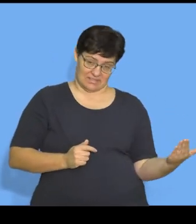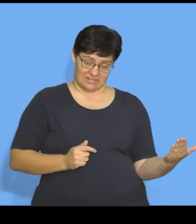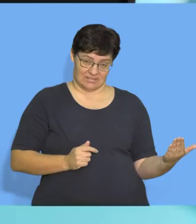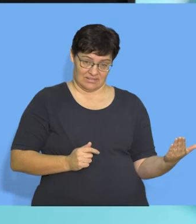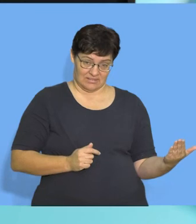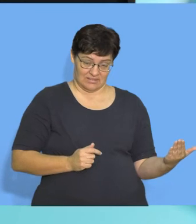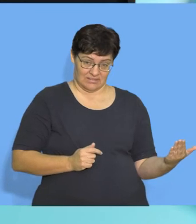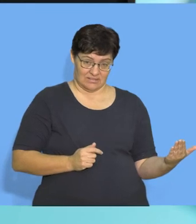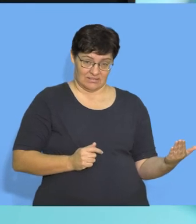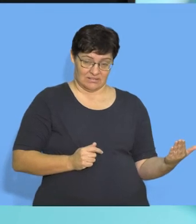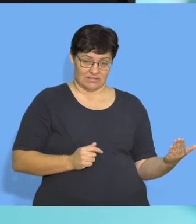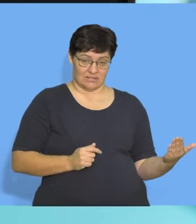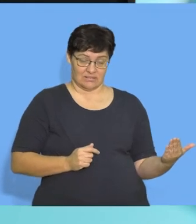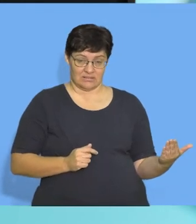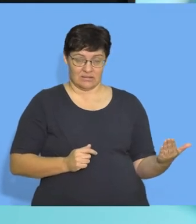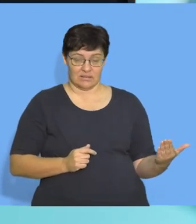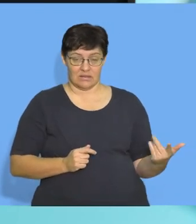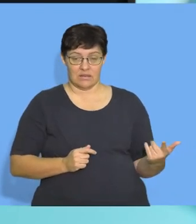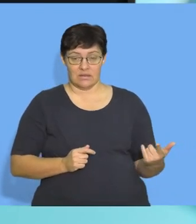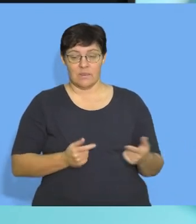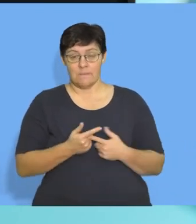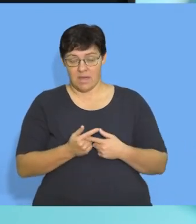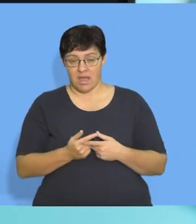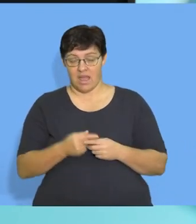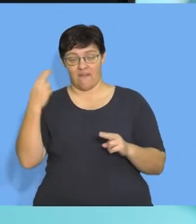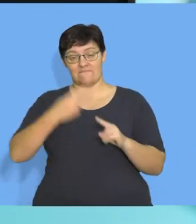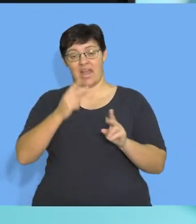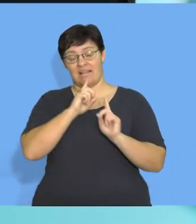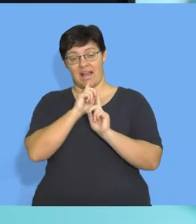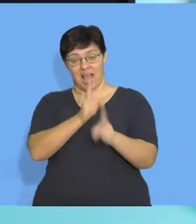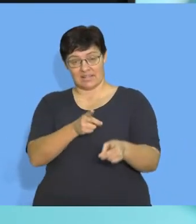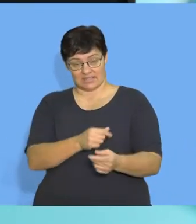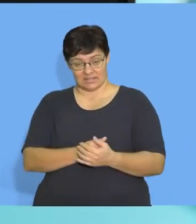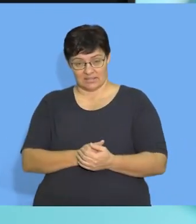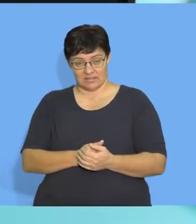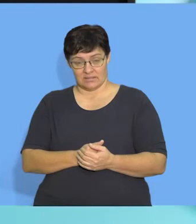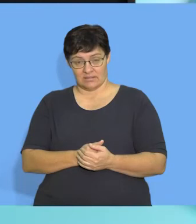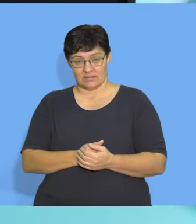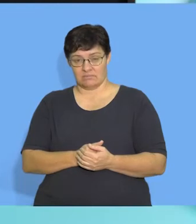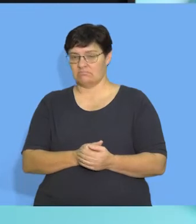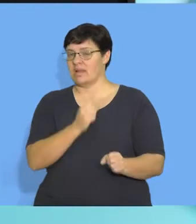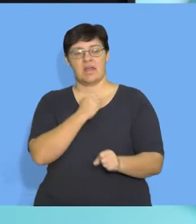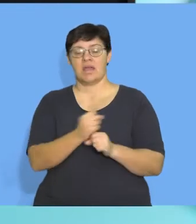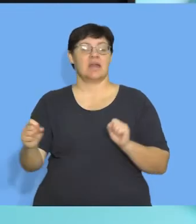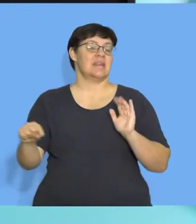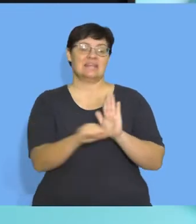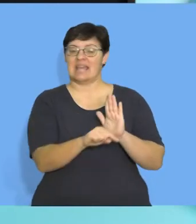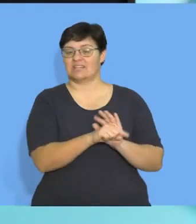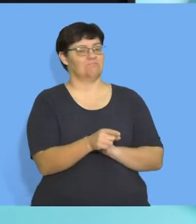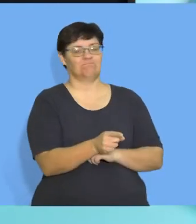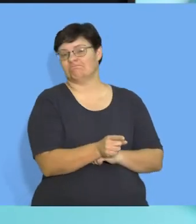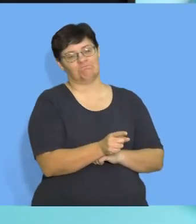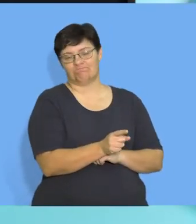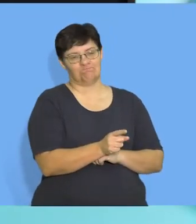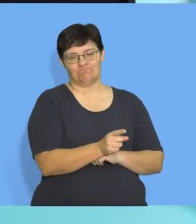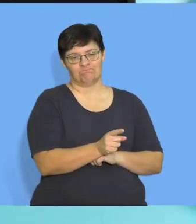direction. But when I give my final answer, I never use a negative value. If